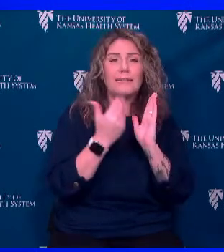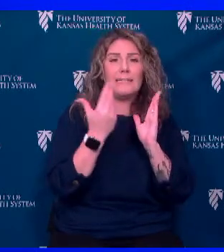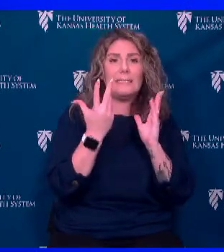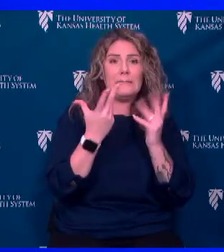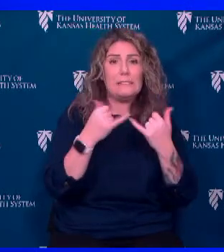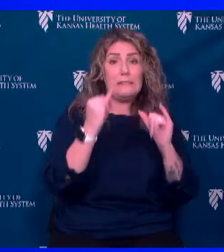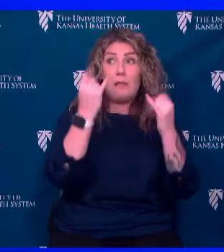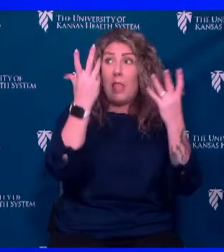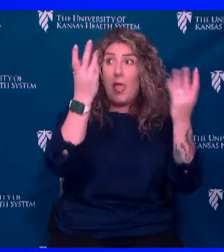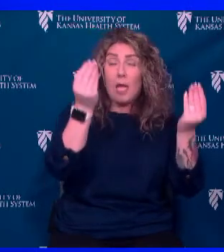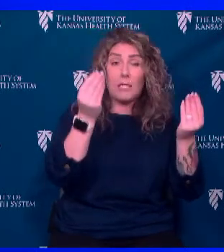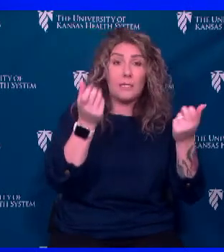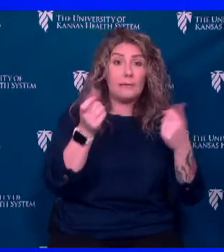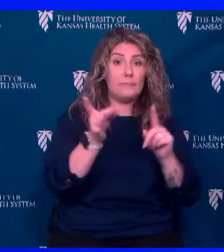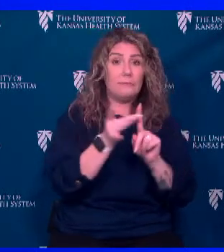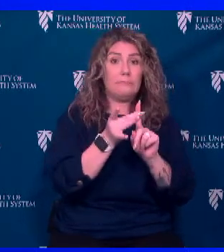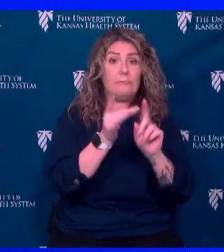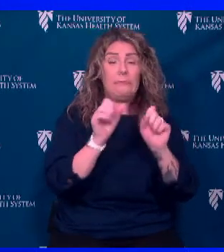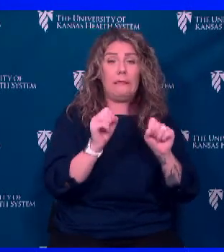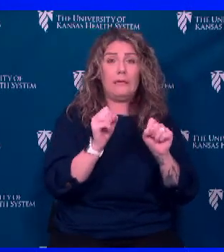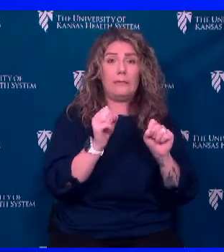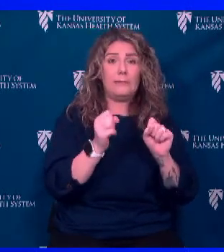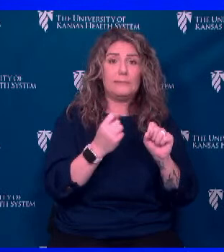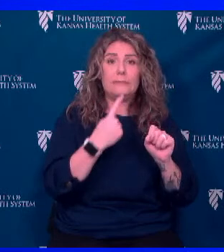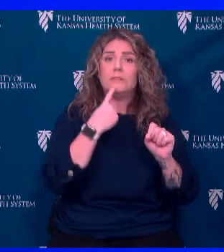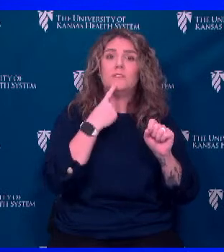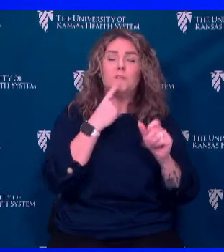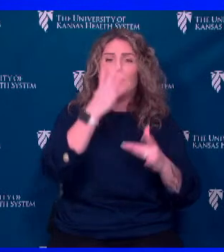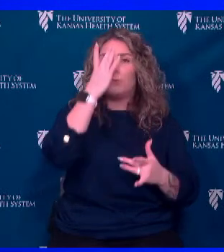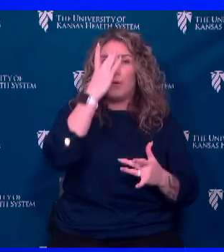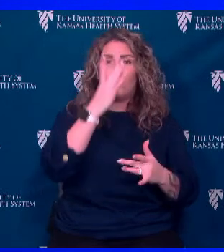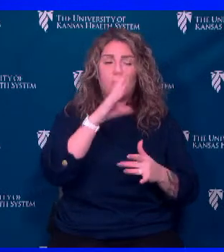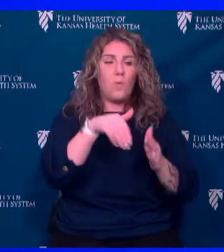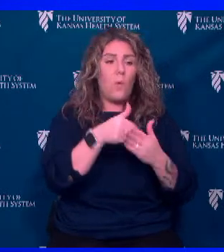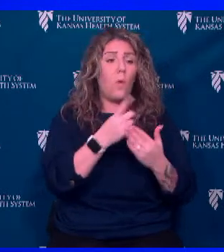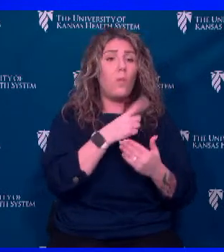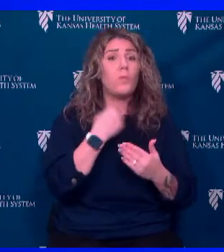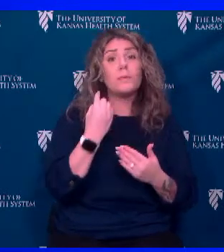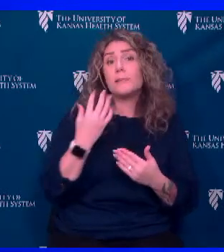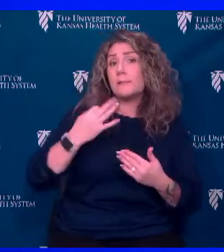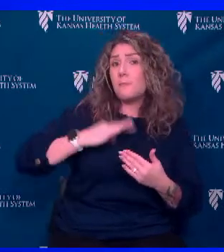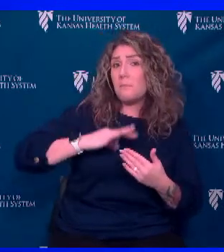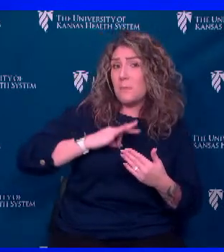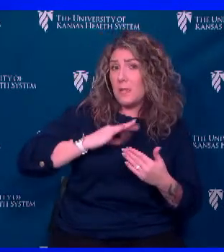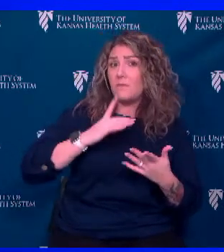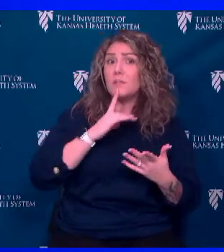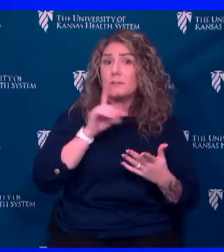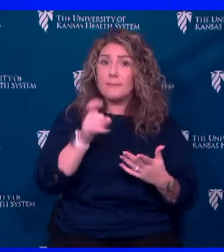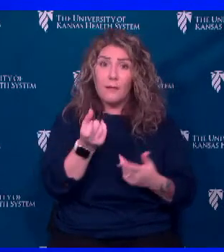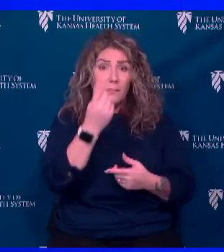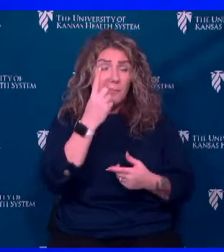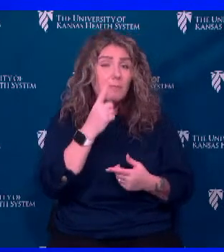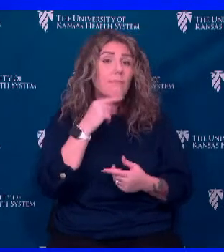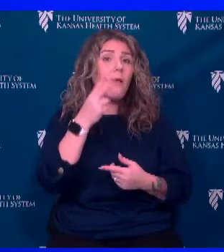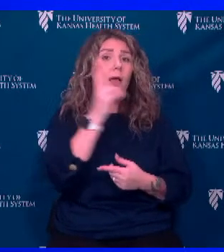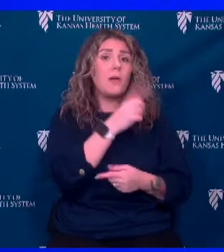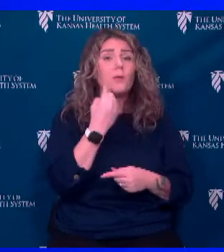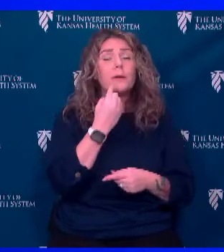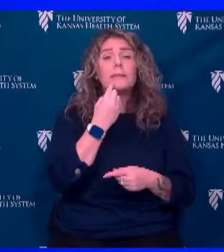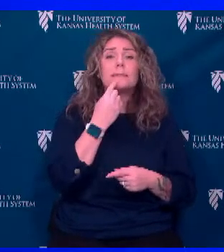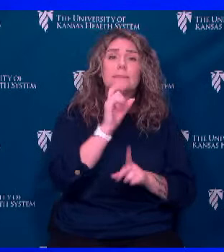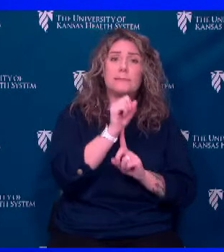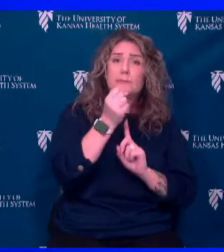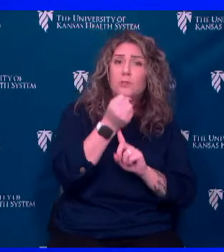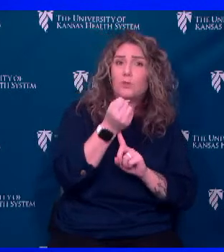know it can still cause severe disease. You have to take those risks and benefits into account. And if you are in those high-risk situations, such as being indoors